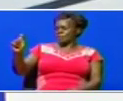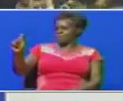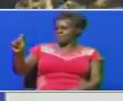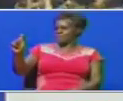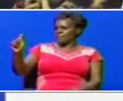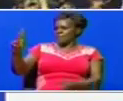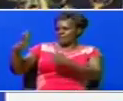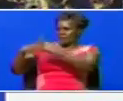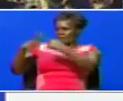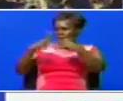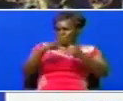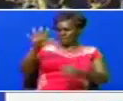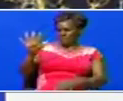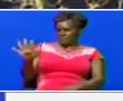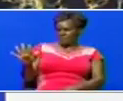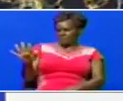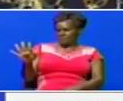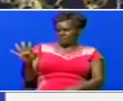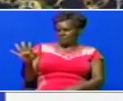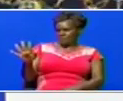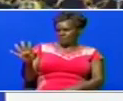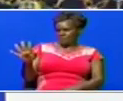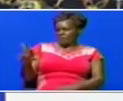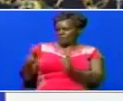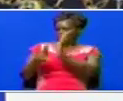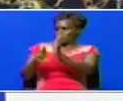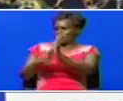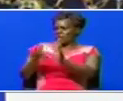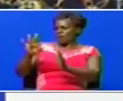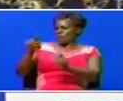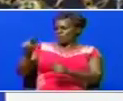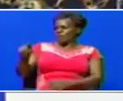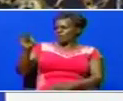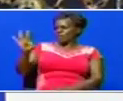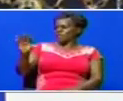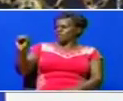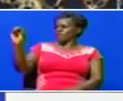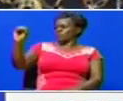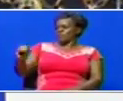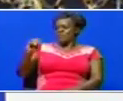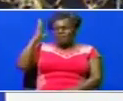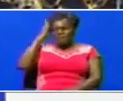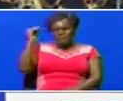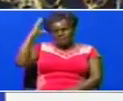995, representing 0.30%. Mohamed Dida,